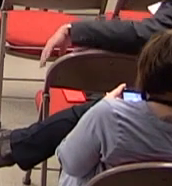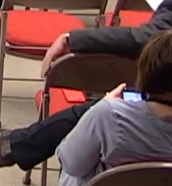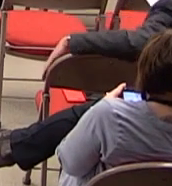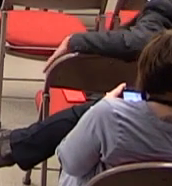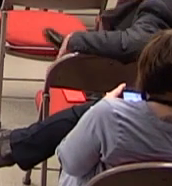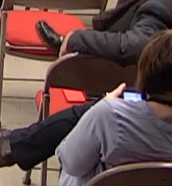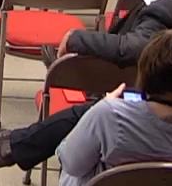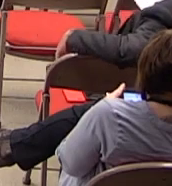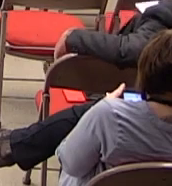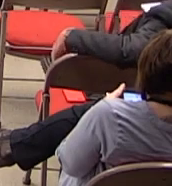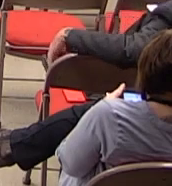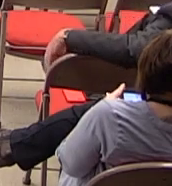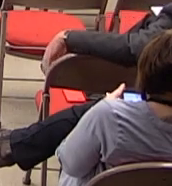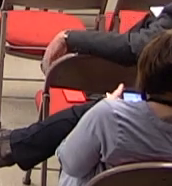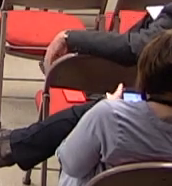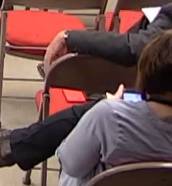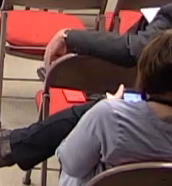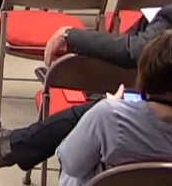my understanding is that